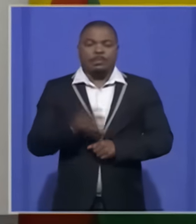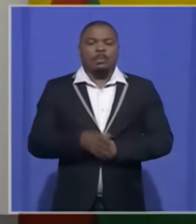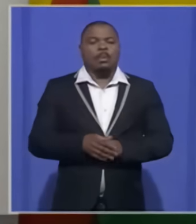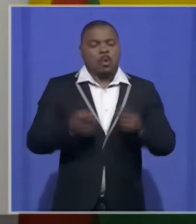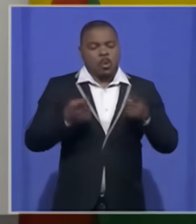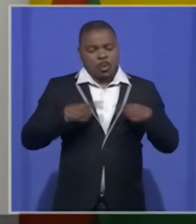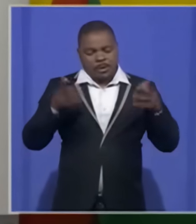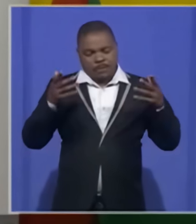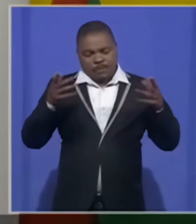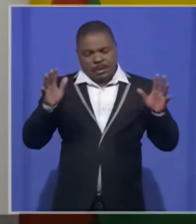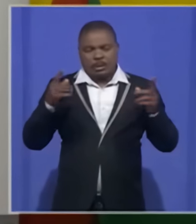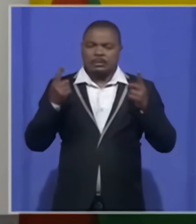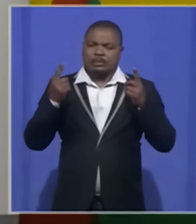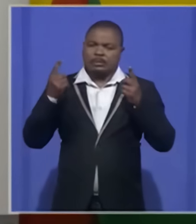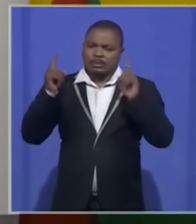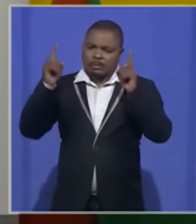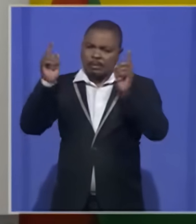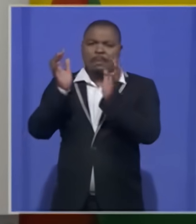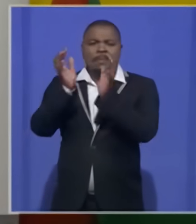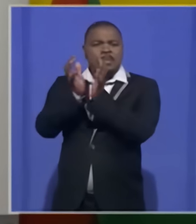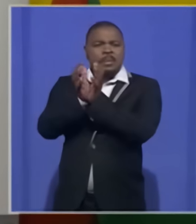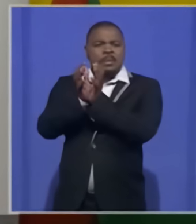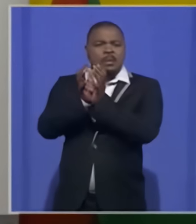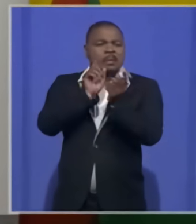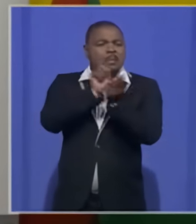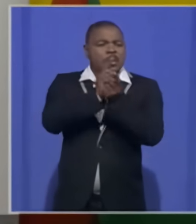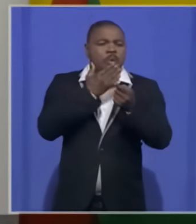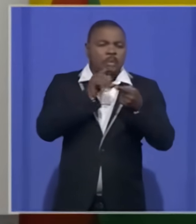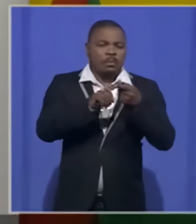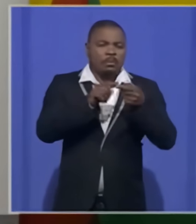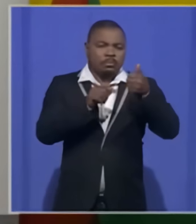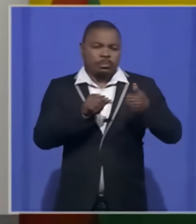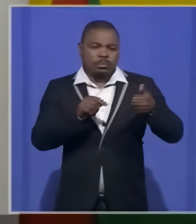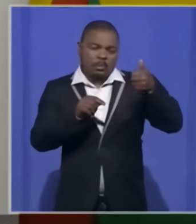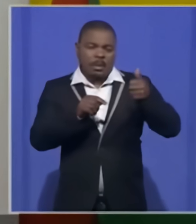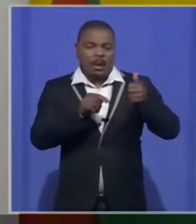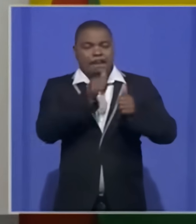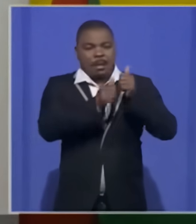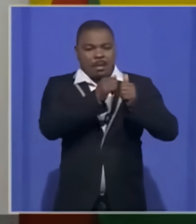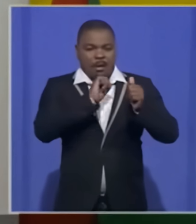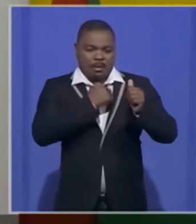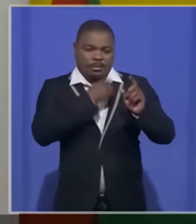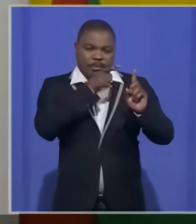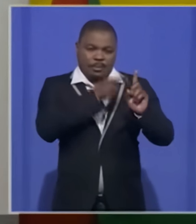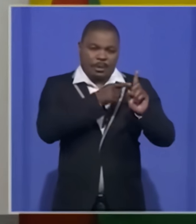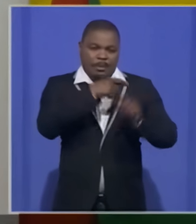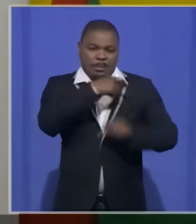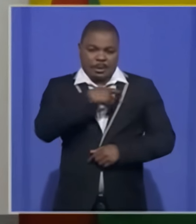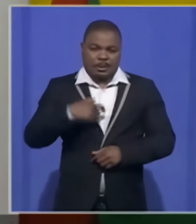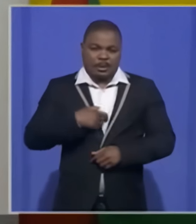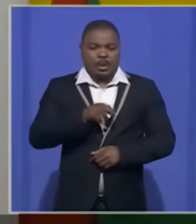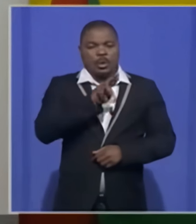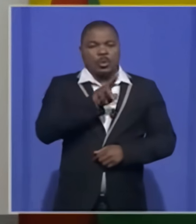successful meetings with His Excellency and dear brother, President